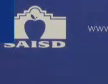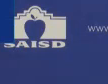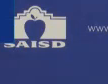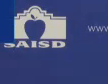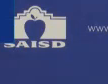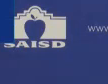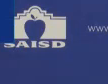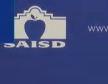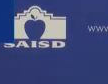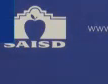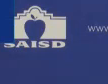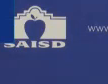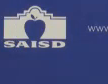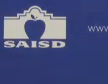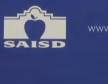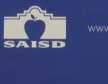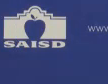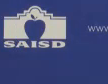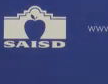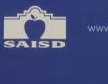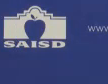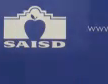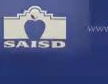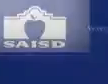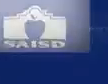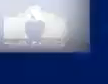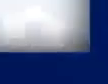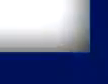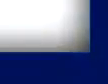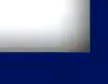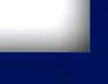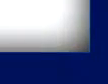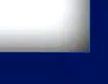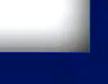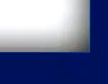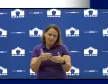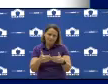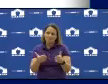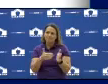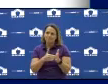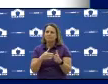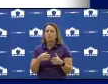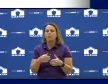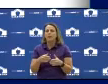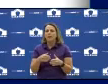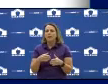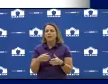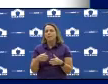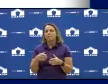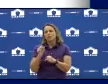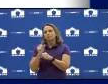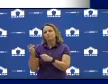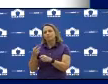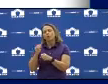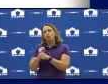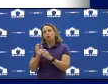the redistricting process. So we have a short presentation. I'm going to start the first part of it, and my colleague Eddie Hernandez Perez